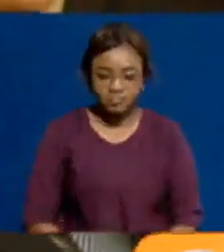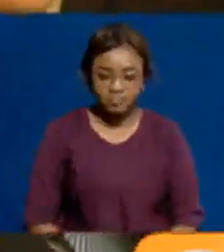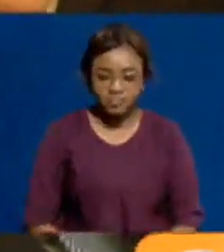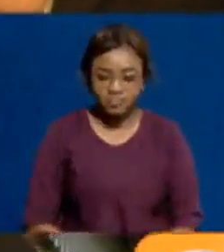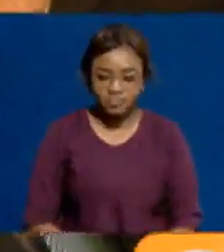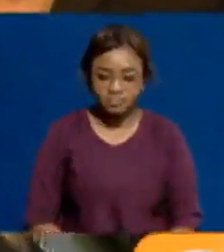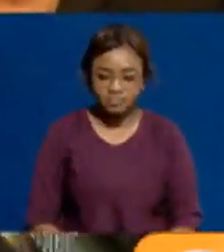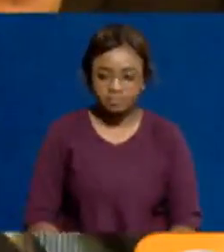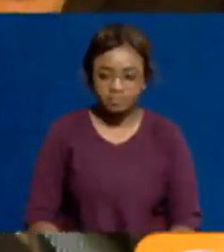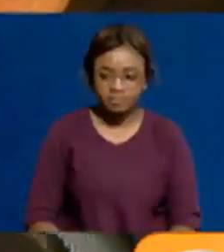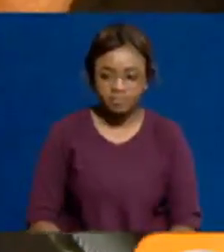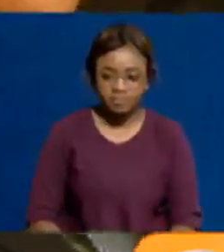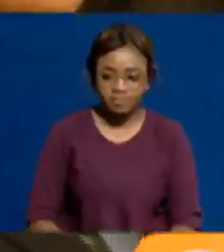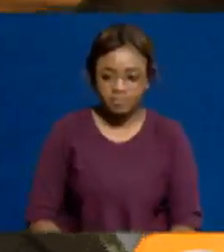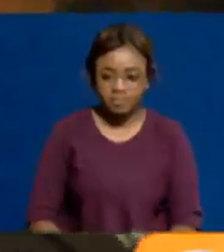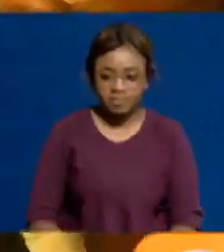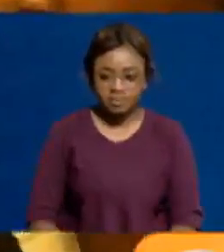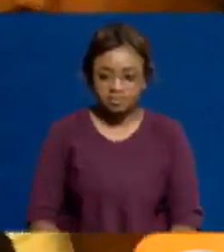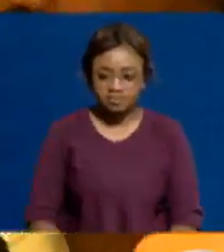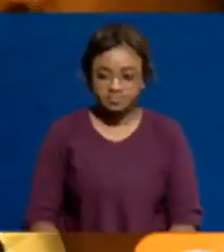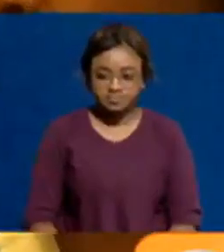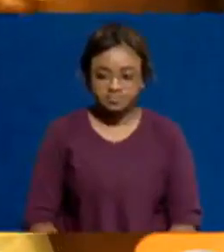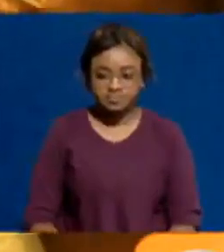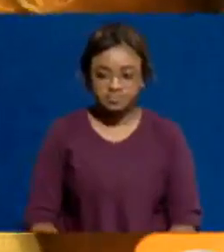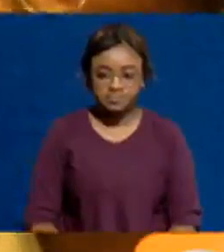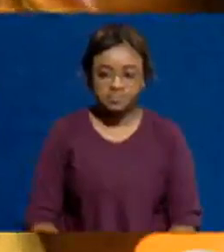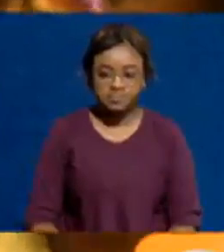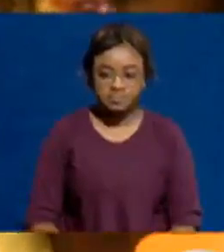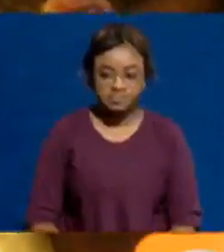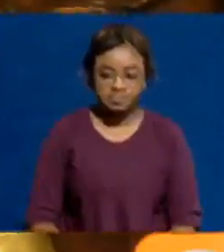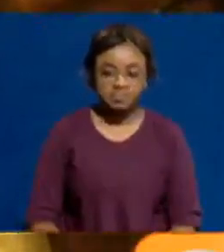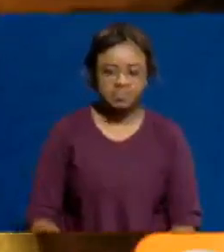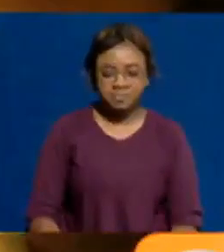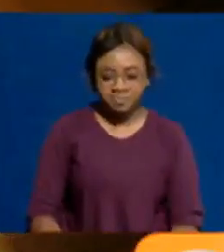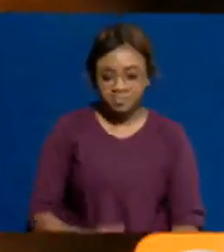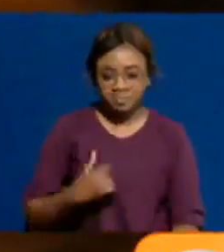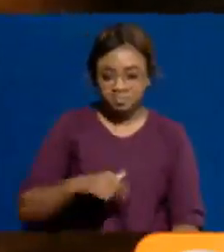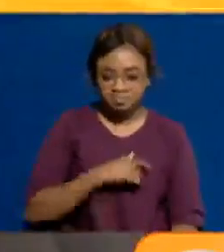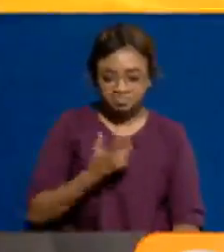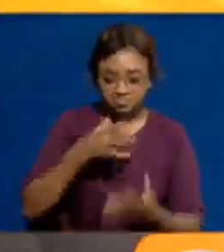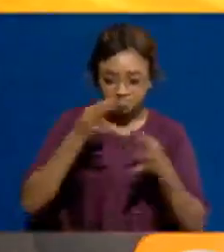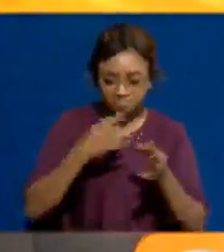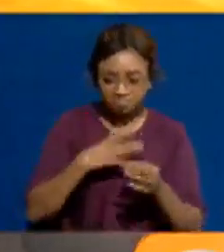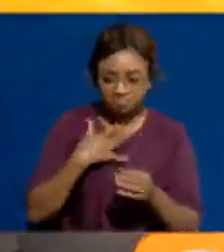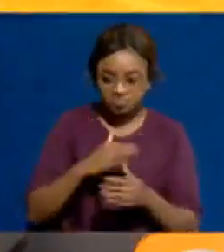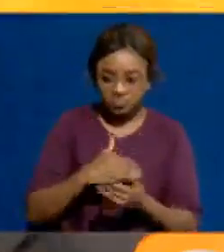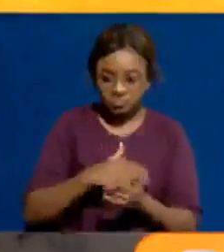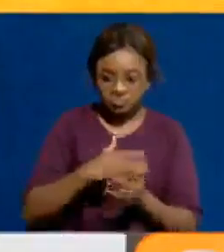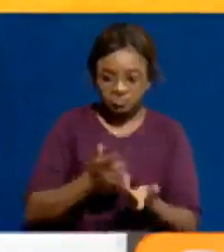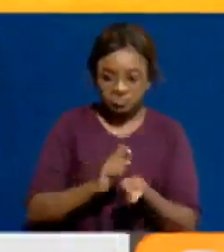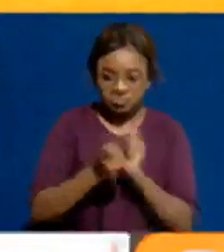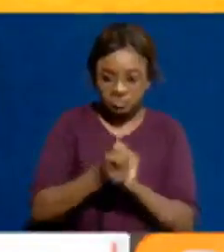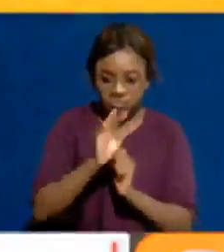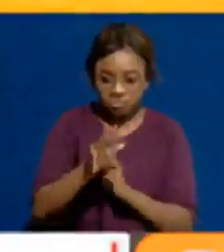and facilitation agenda of our nation. So for us to go and disrupt their investment plan and